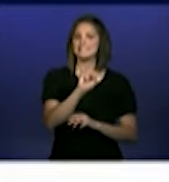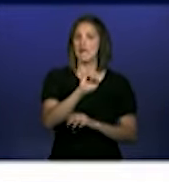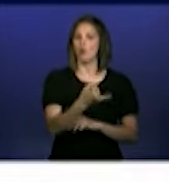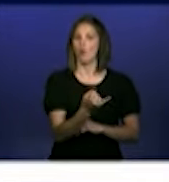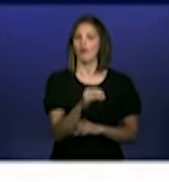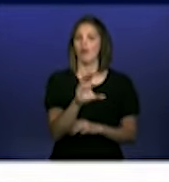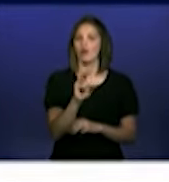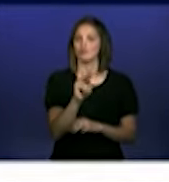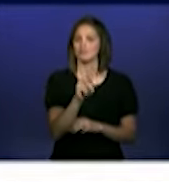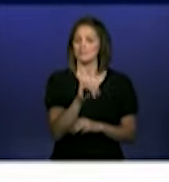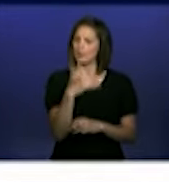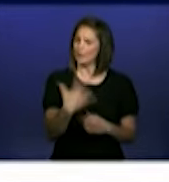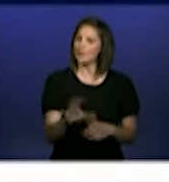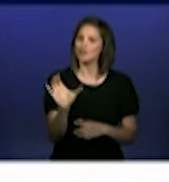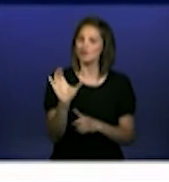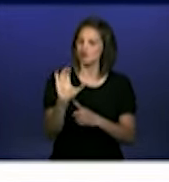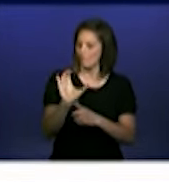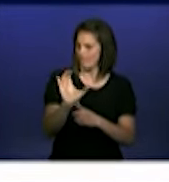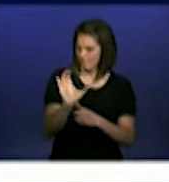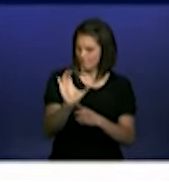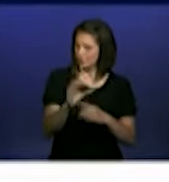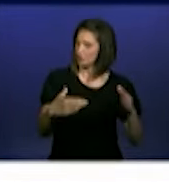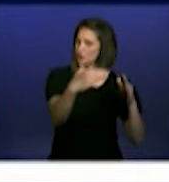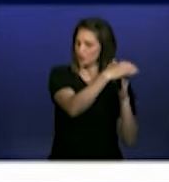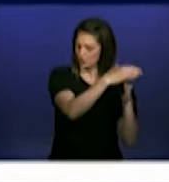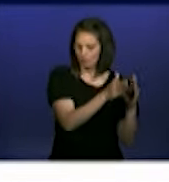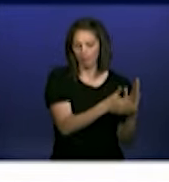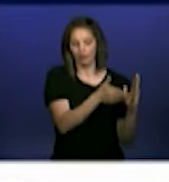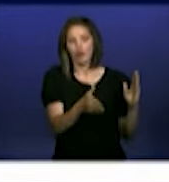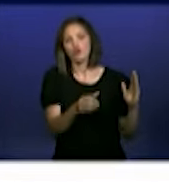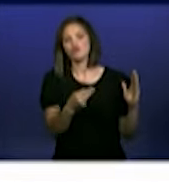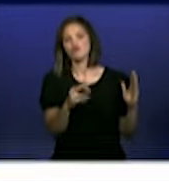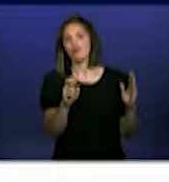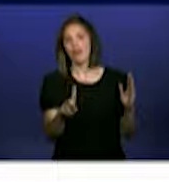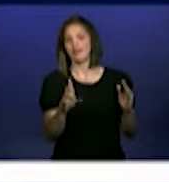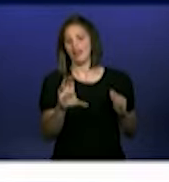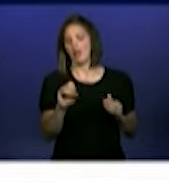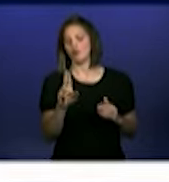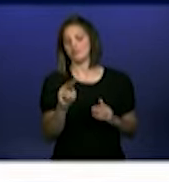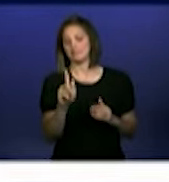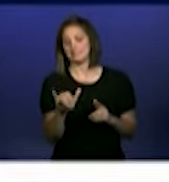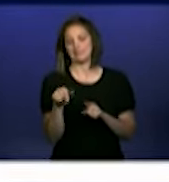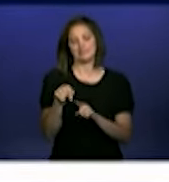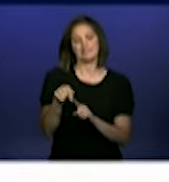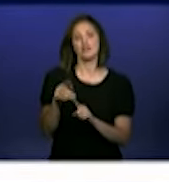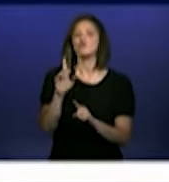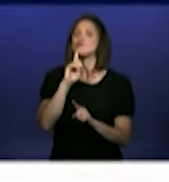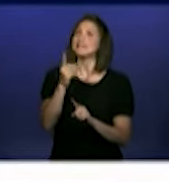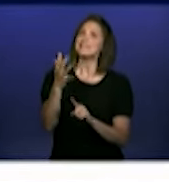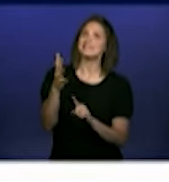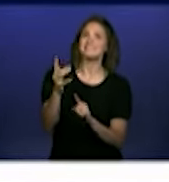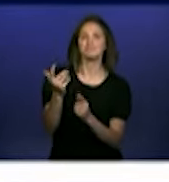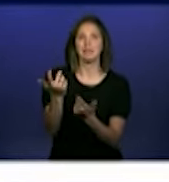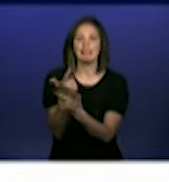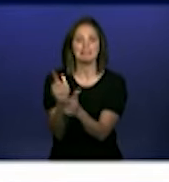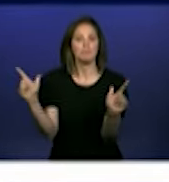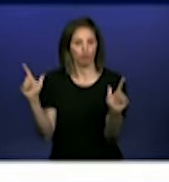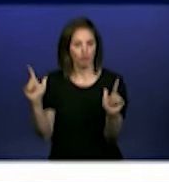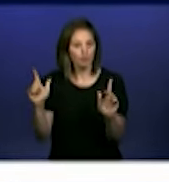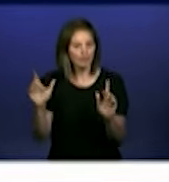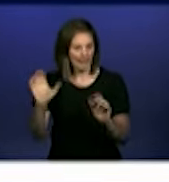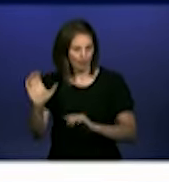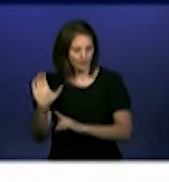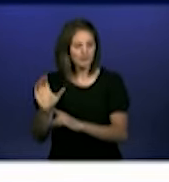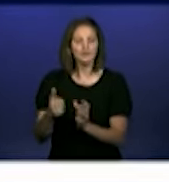conservative counties in the United States. Right next door is Grand County, and you'll find a very liberal, for lack of a better term, county right next